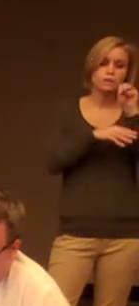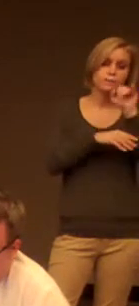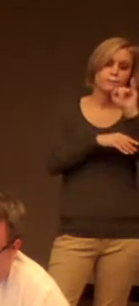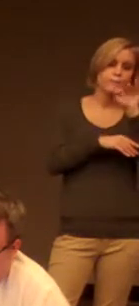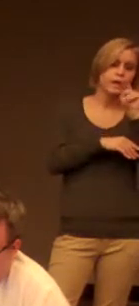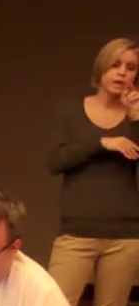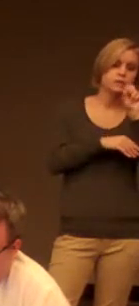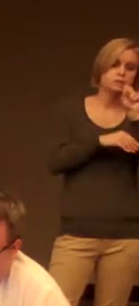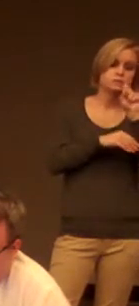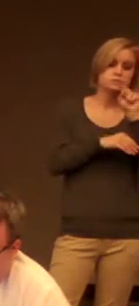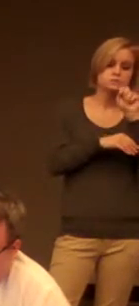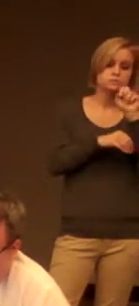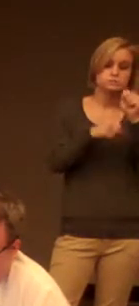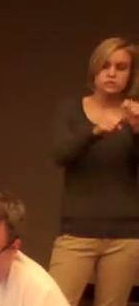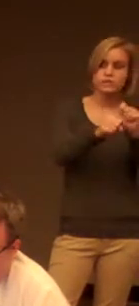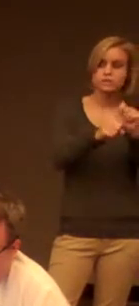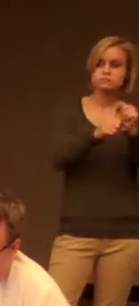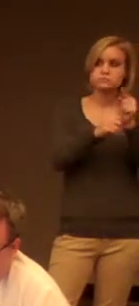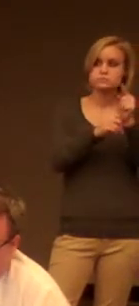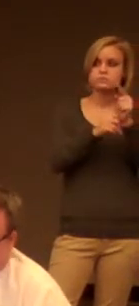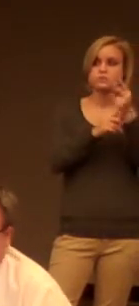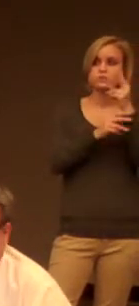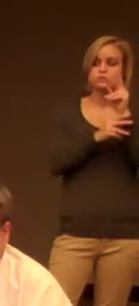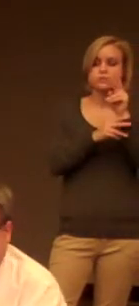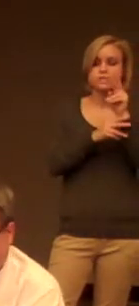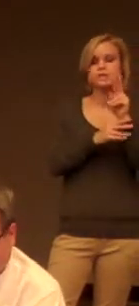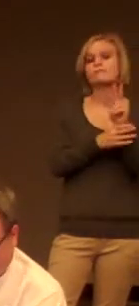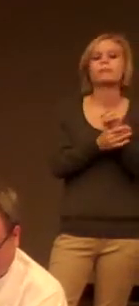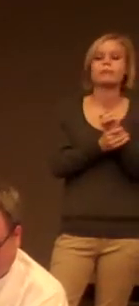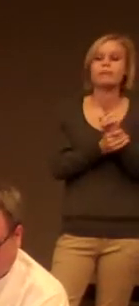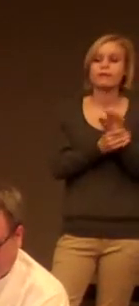about 21st Street, you're going to run into the Catholic Heritage Center.